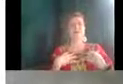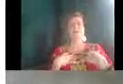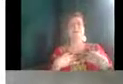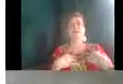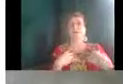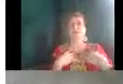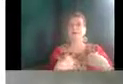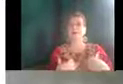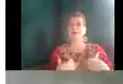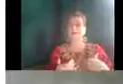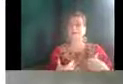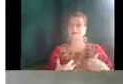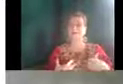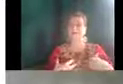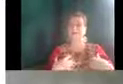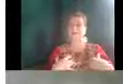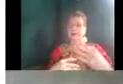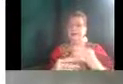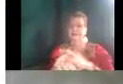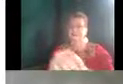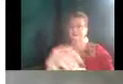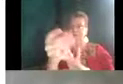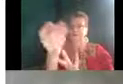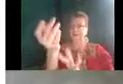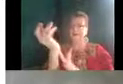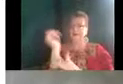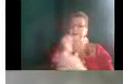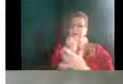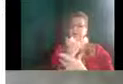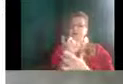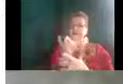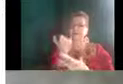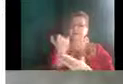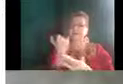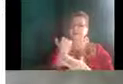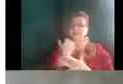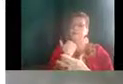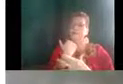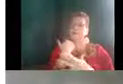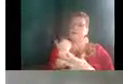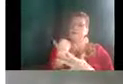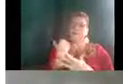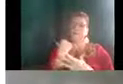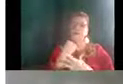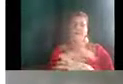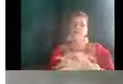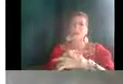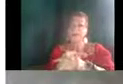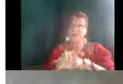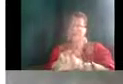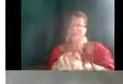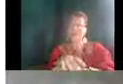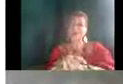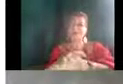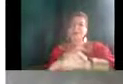wouldn't want to wear a lanyard around my neck or or have something um that wasn't a